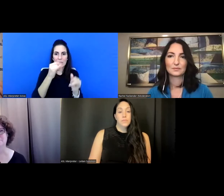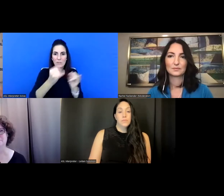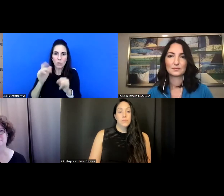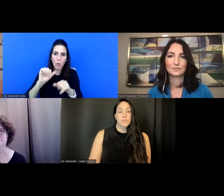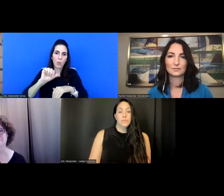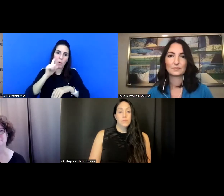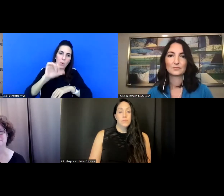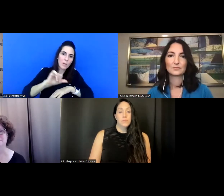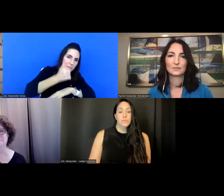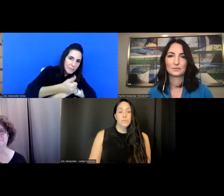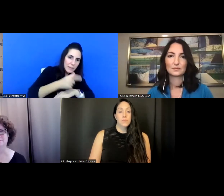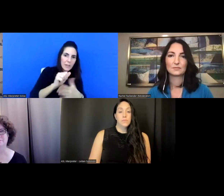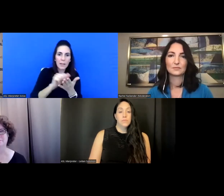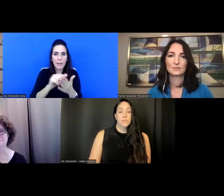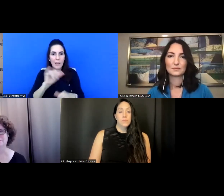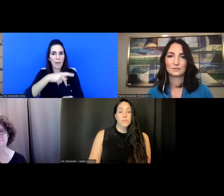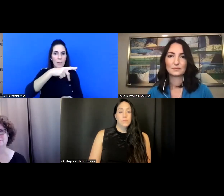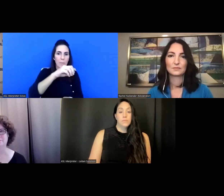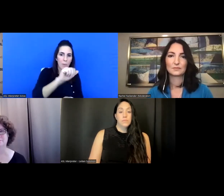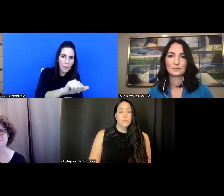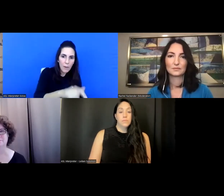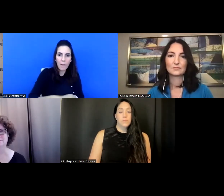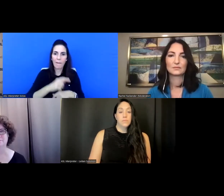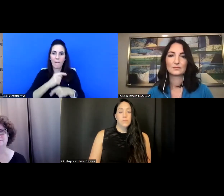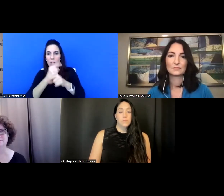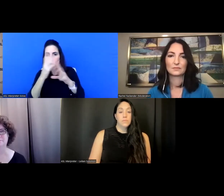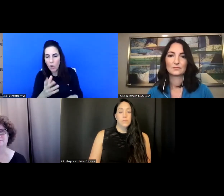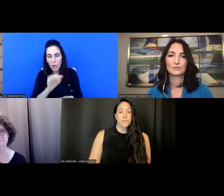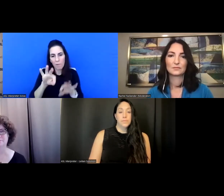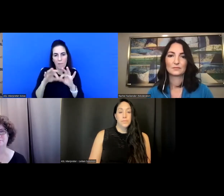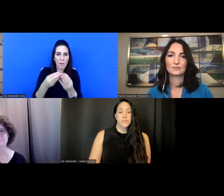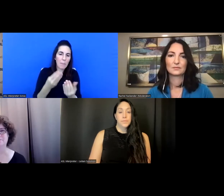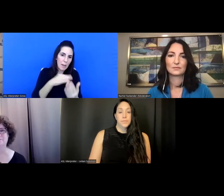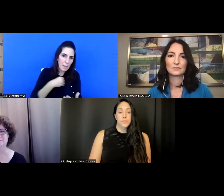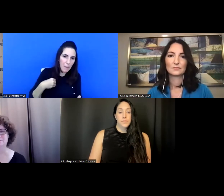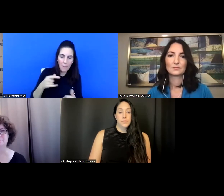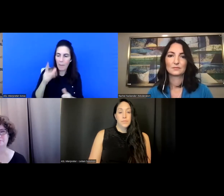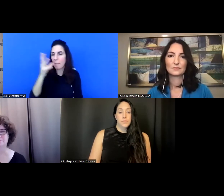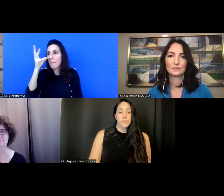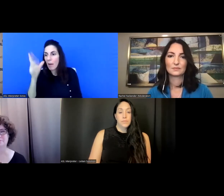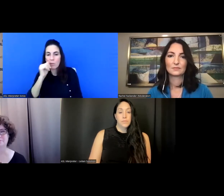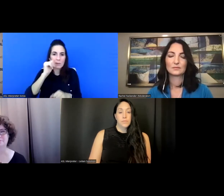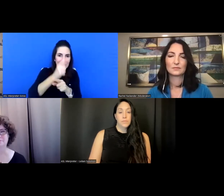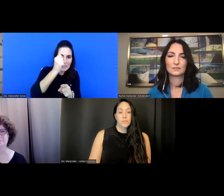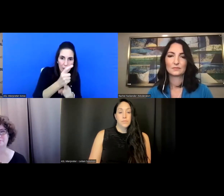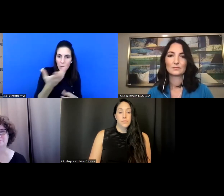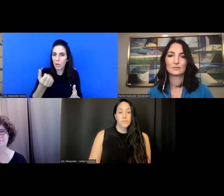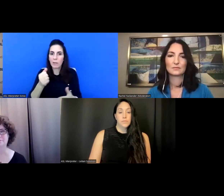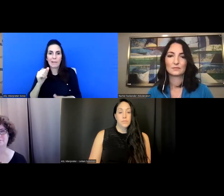a power of attorney, a guardian, to family members. So it could be a parent, a sibling, a